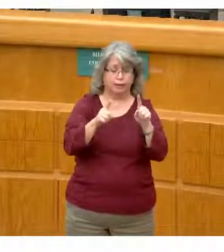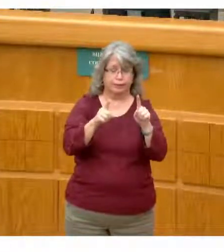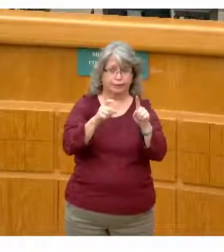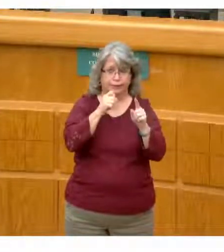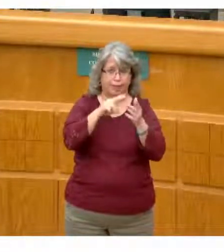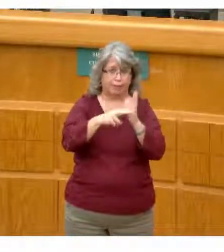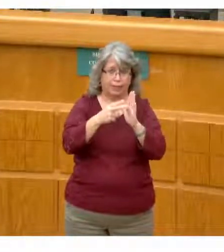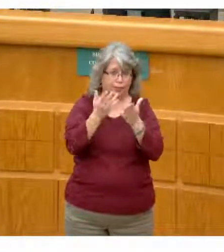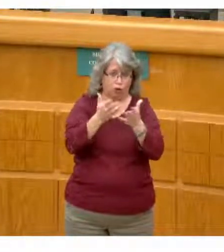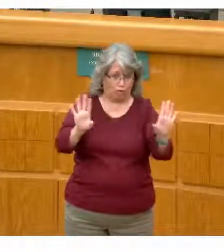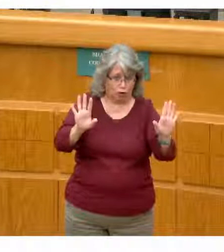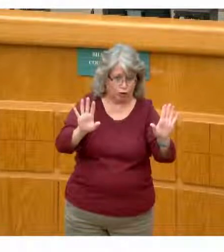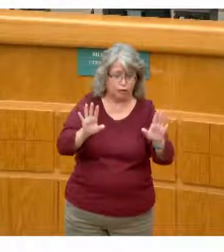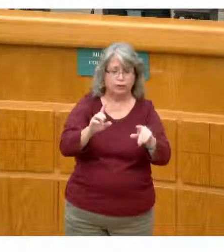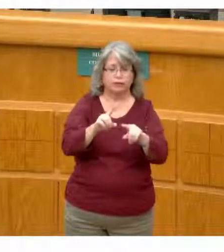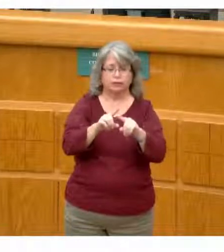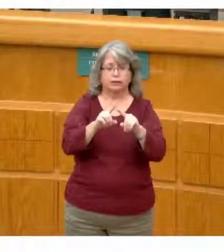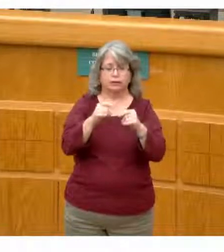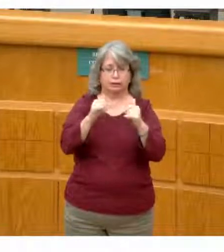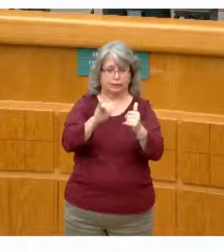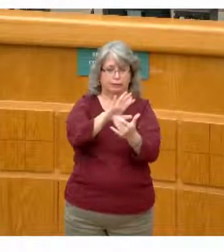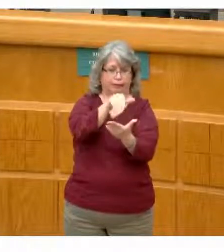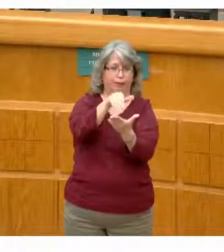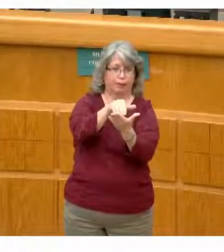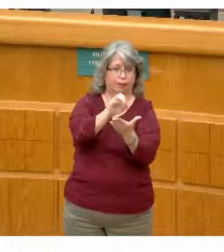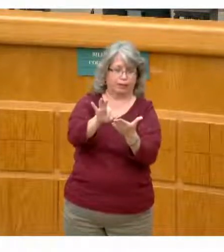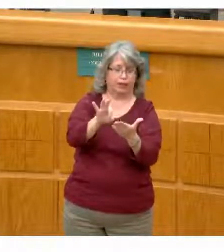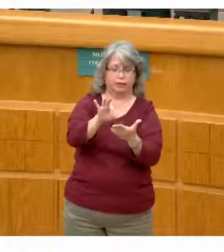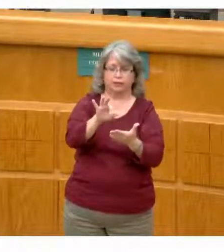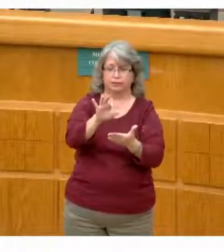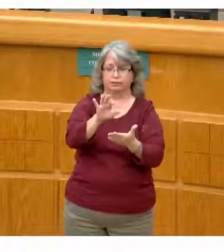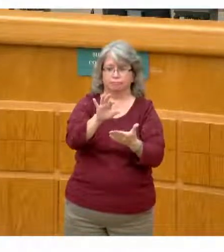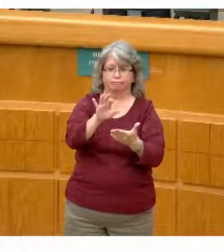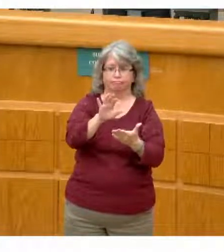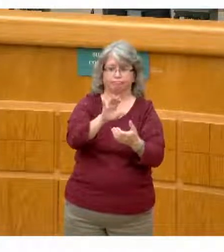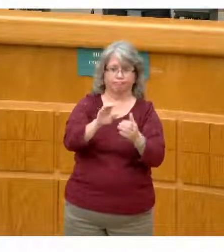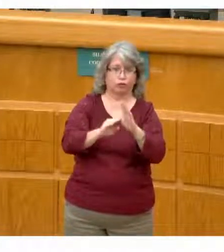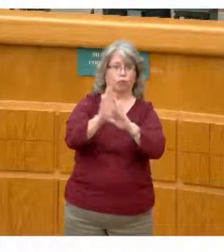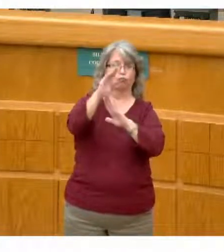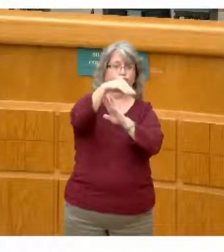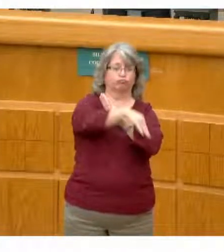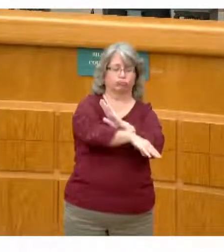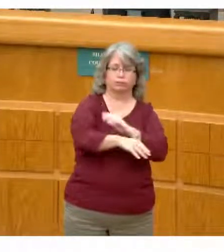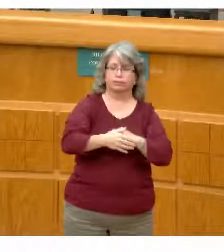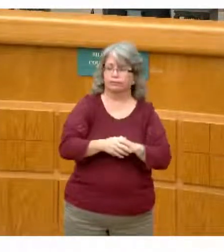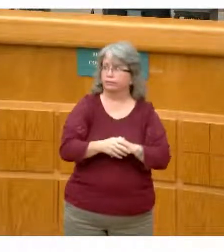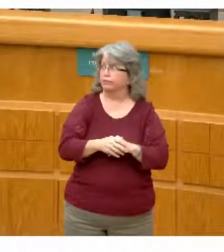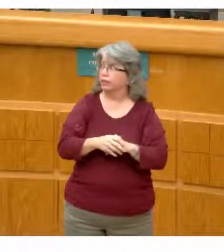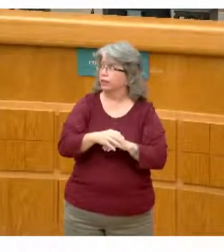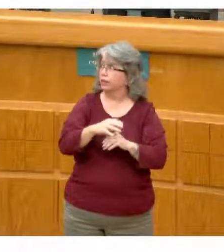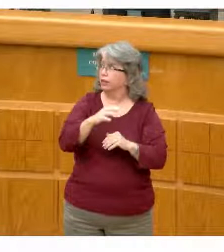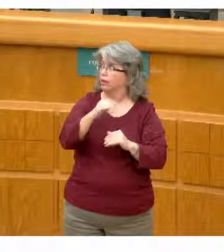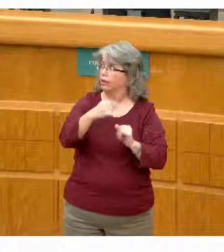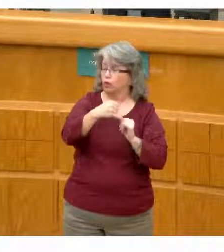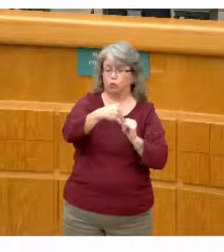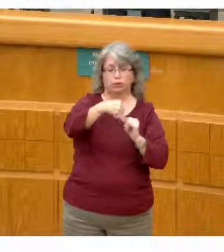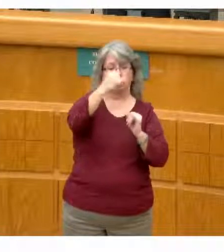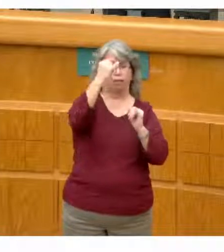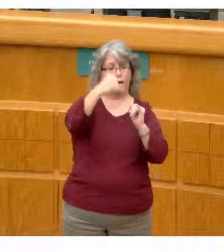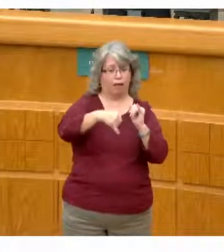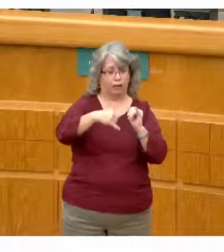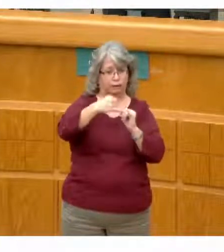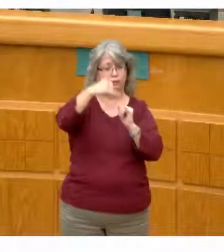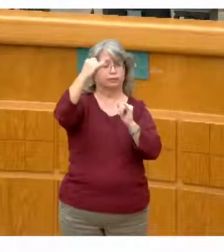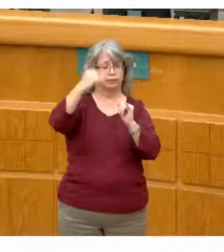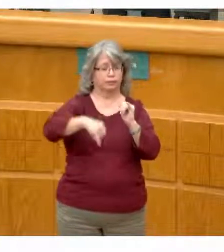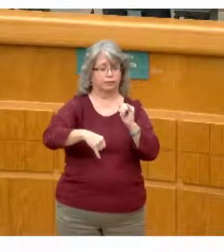over yet. We're still in the middle of this Omicron wave. The lines are the 2 different projection scenarios.